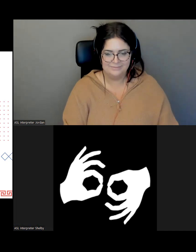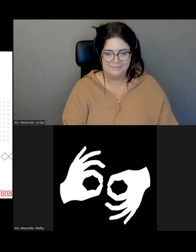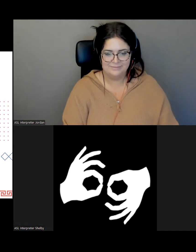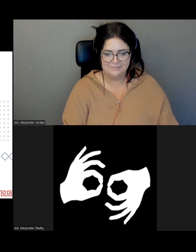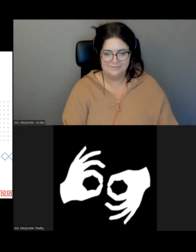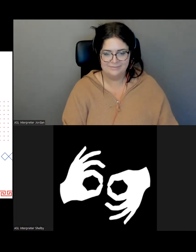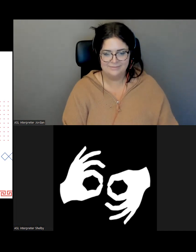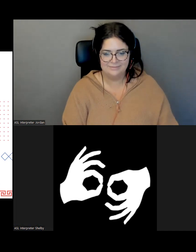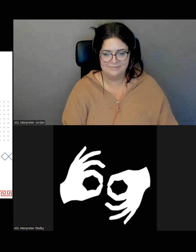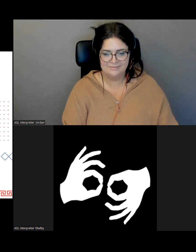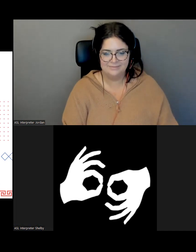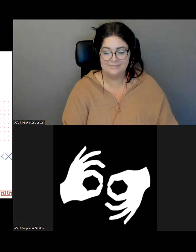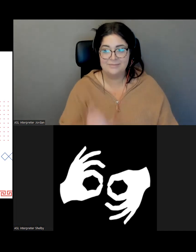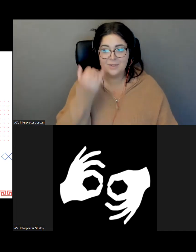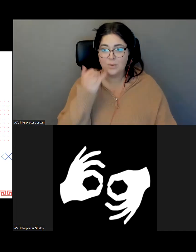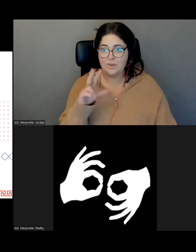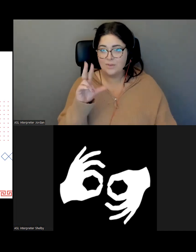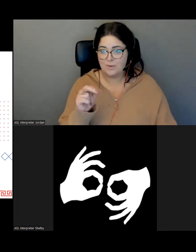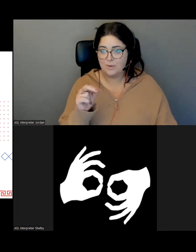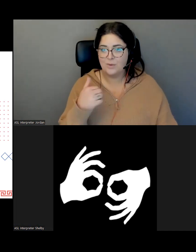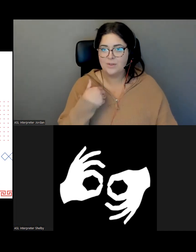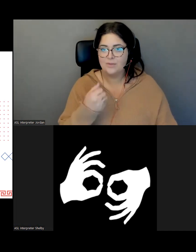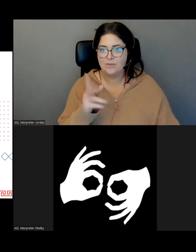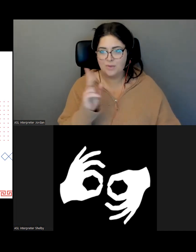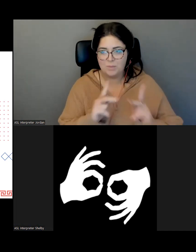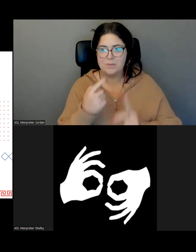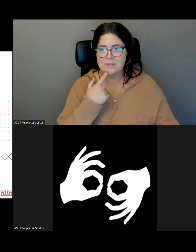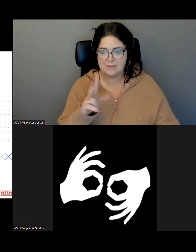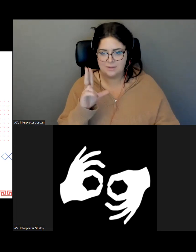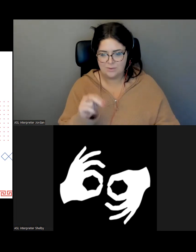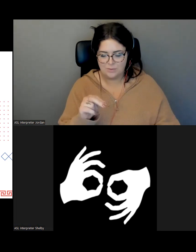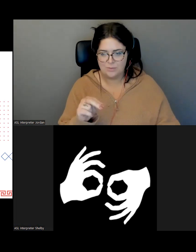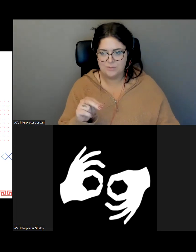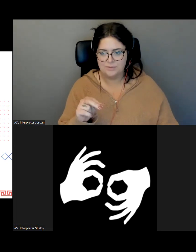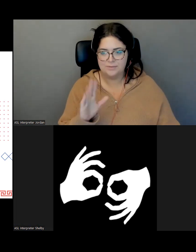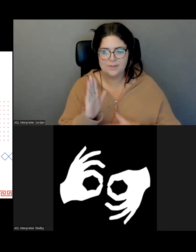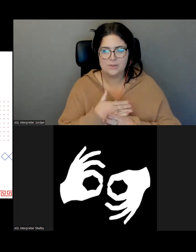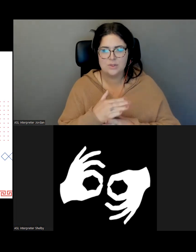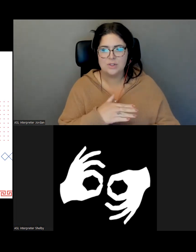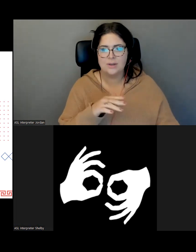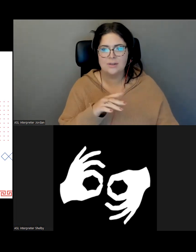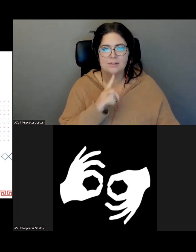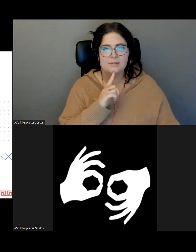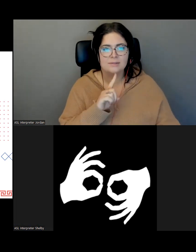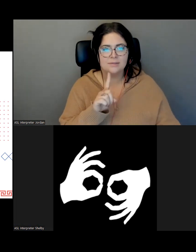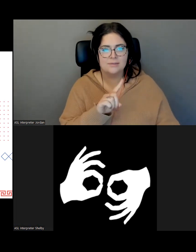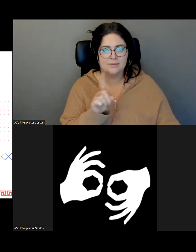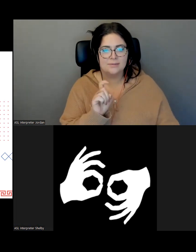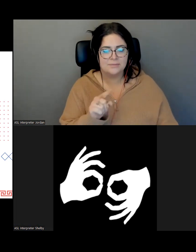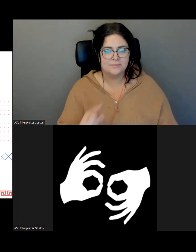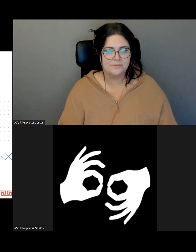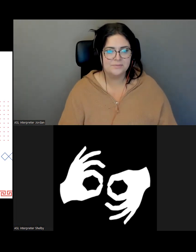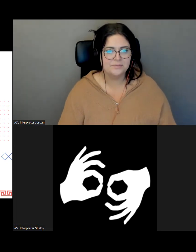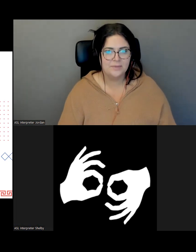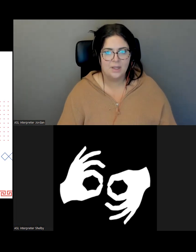okay, well, if it's a no, it looks like we have some people saying no too on the poll. I'll just share the poll just for people to see.